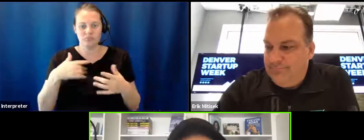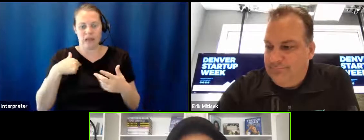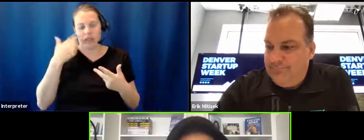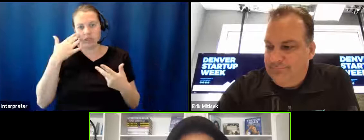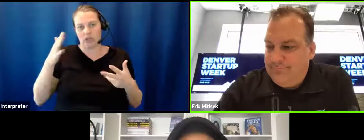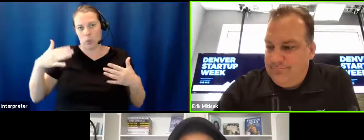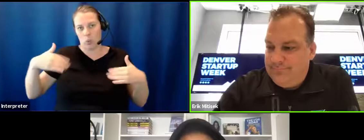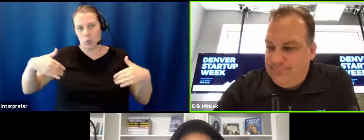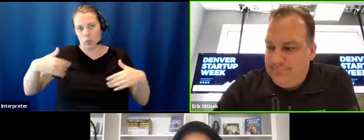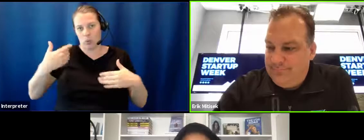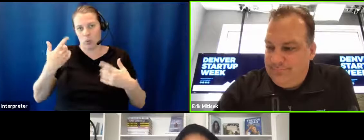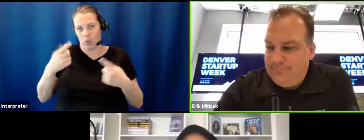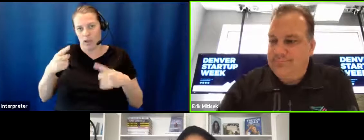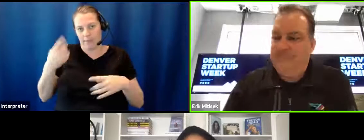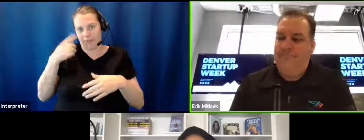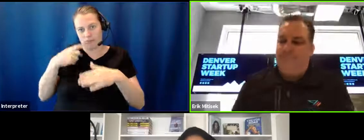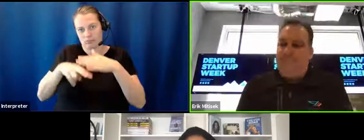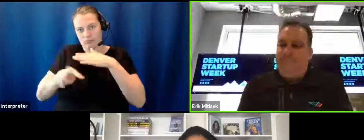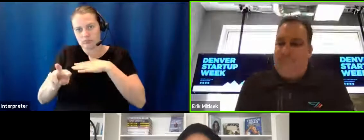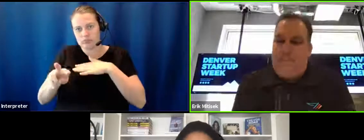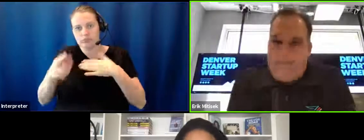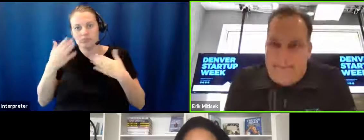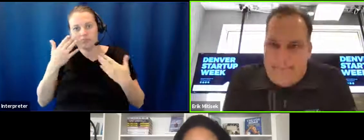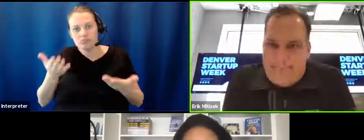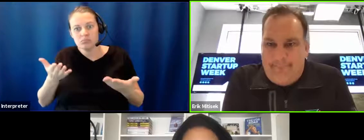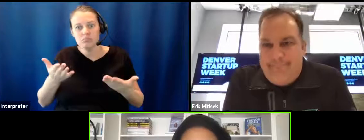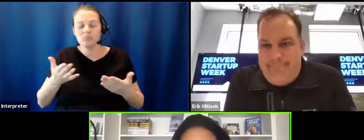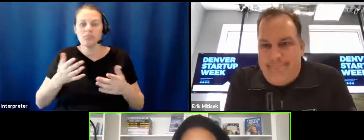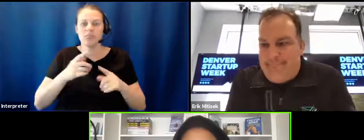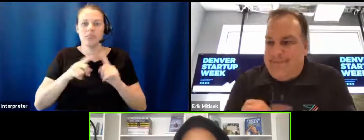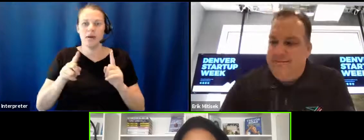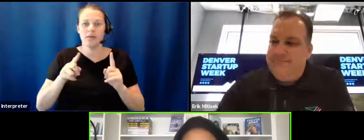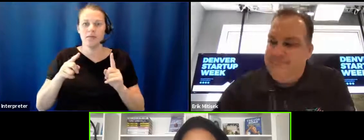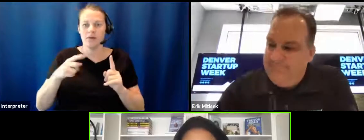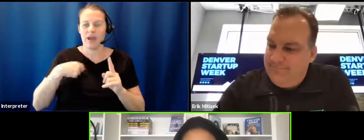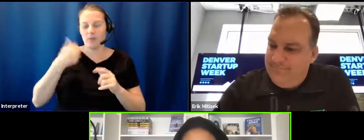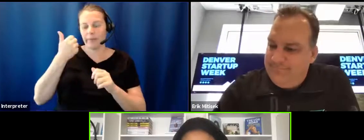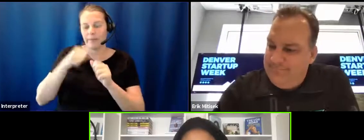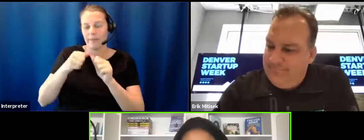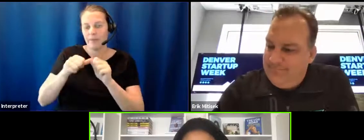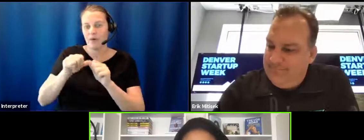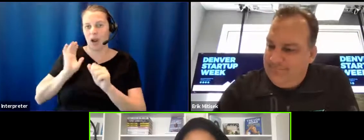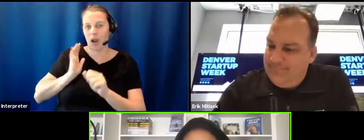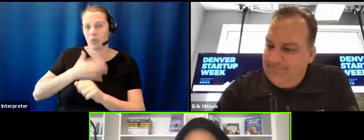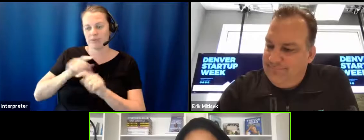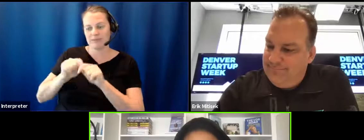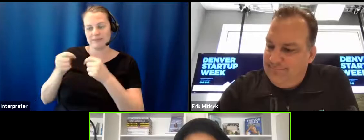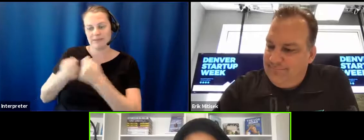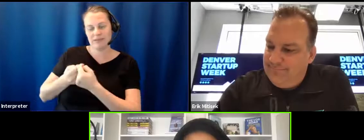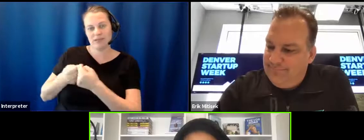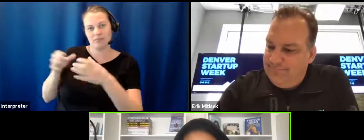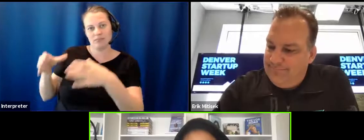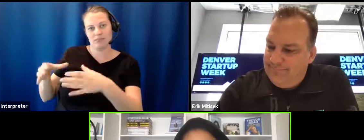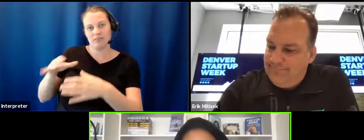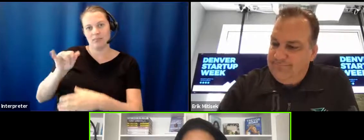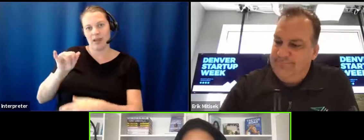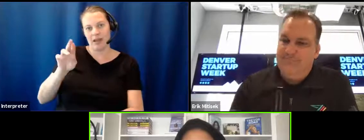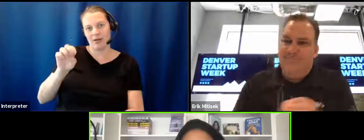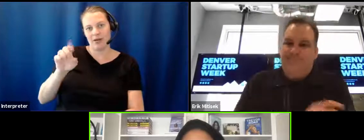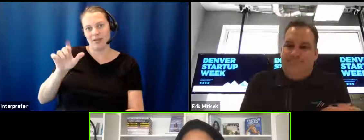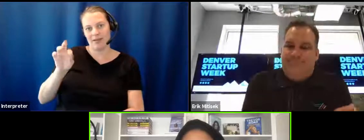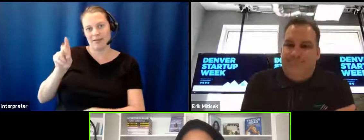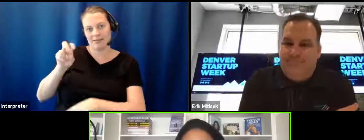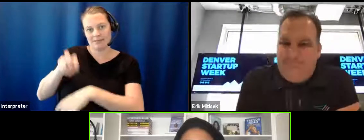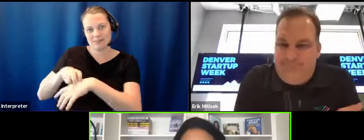to happen, I said to our team, we were in Ireland, I remember saying it, amplification is that third pillar. And that